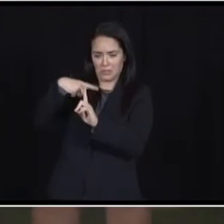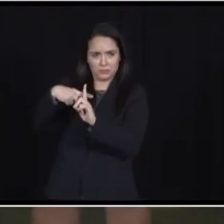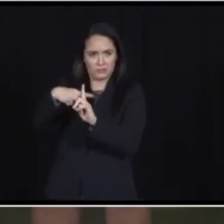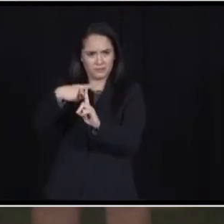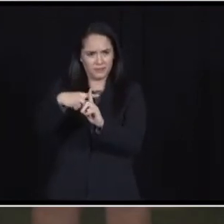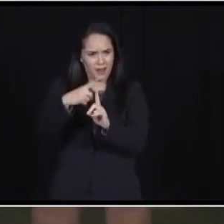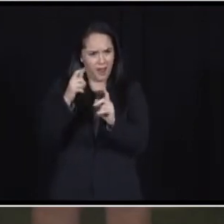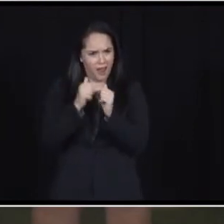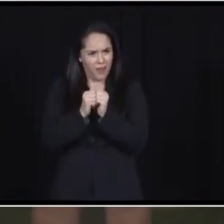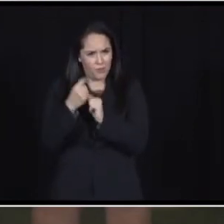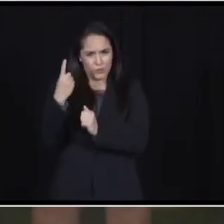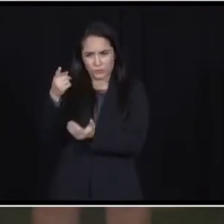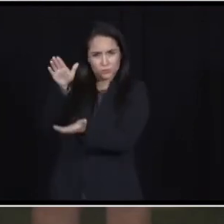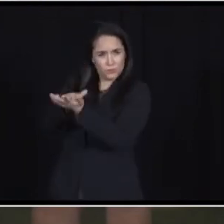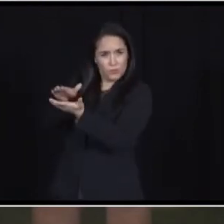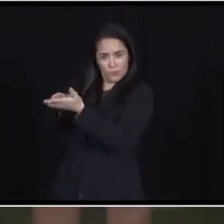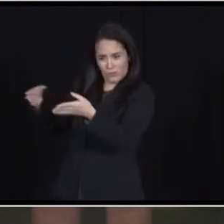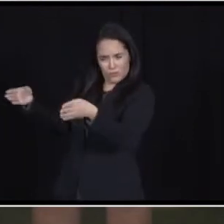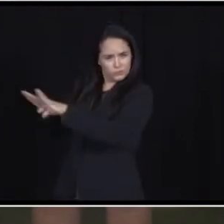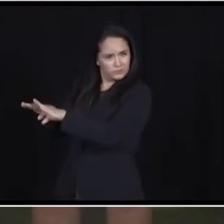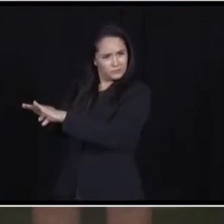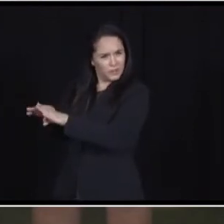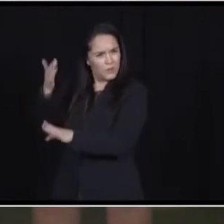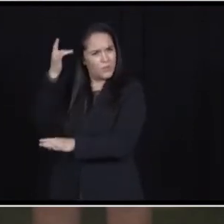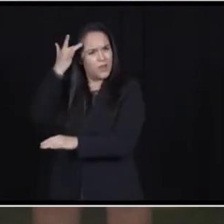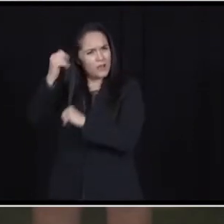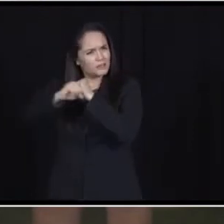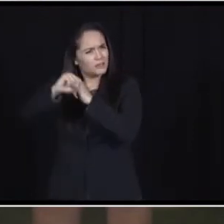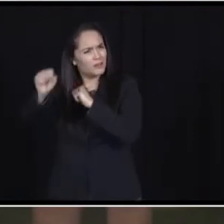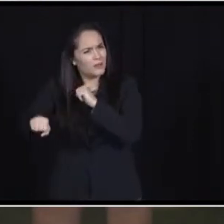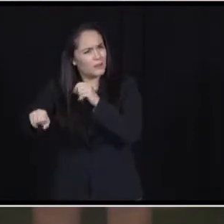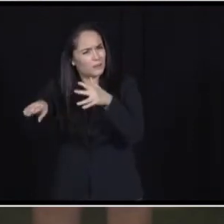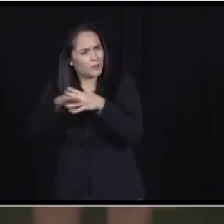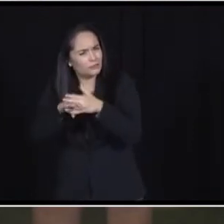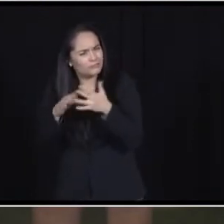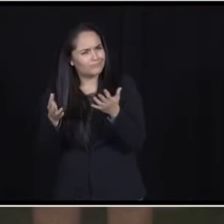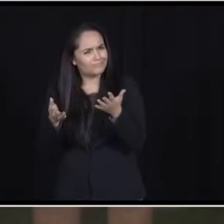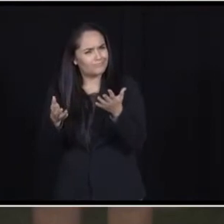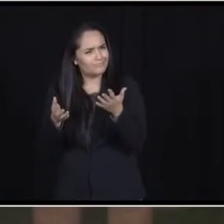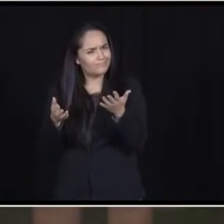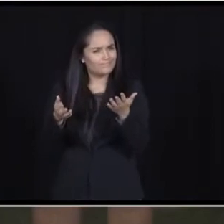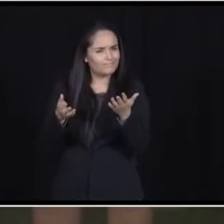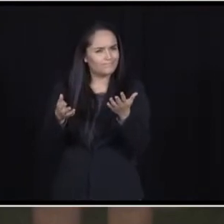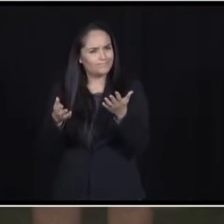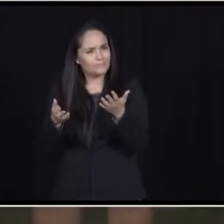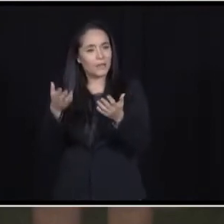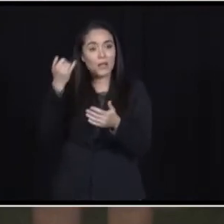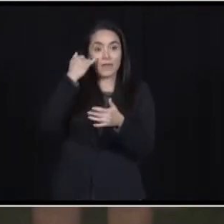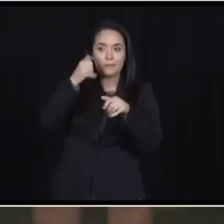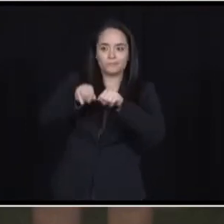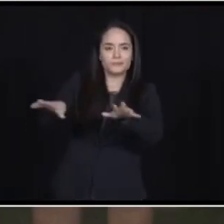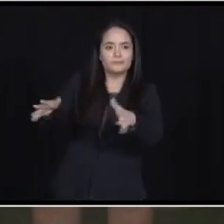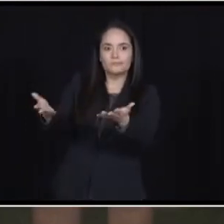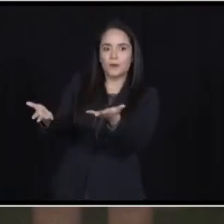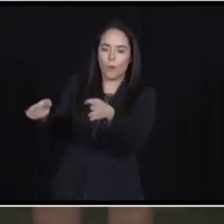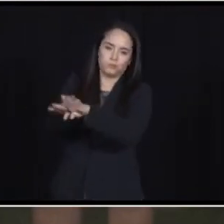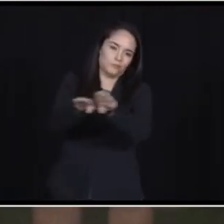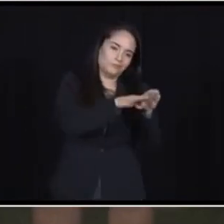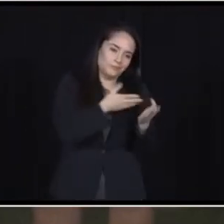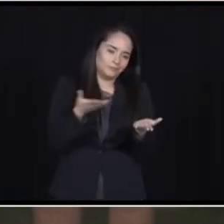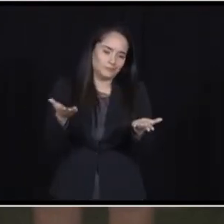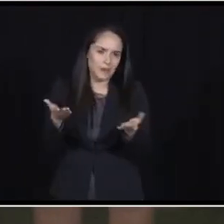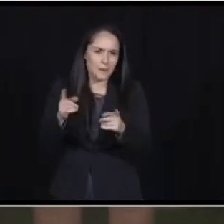bear in mind that the more cases we have in the community, the more risk there could be to schools. Exactly, yeah. So we, again, Rob, I